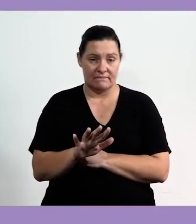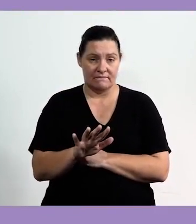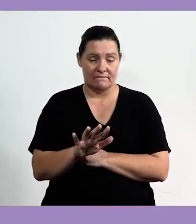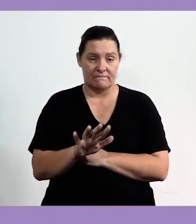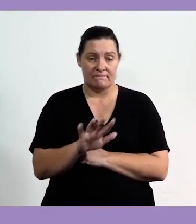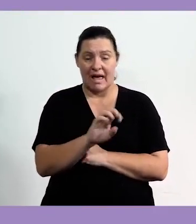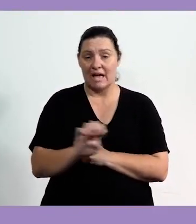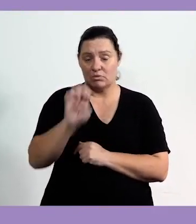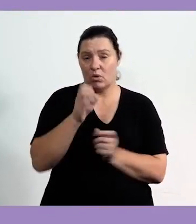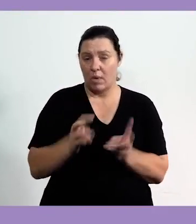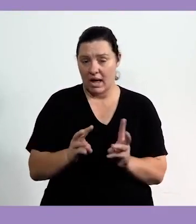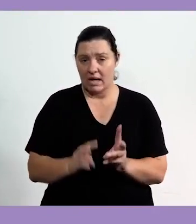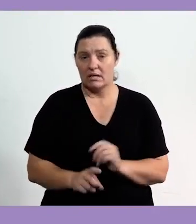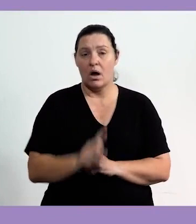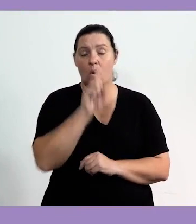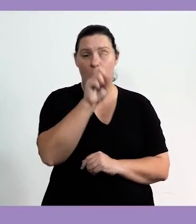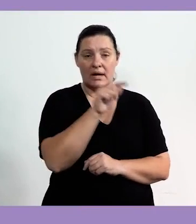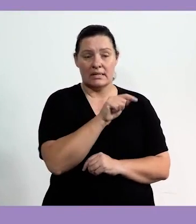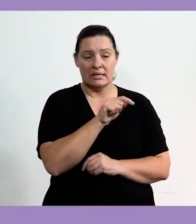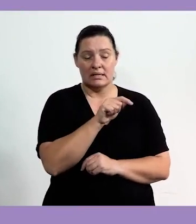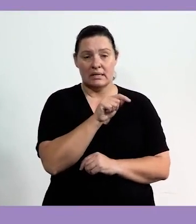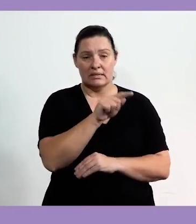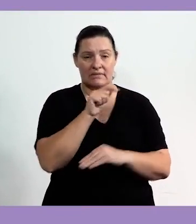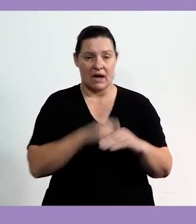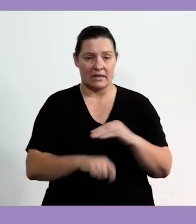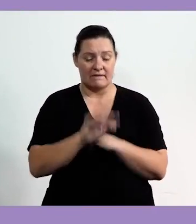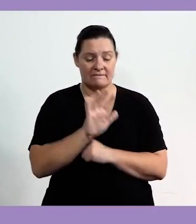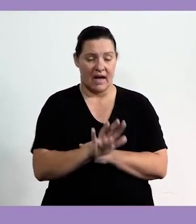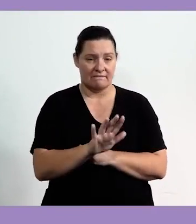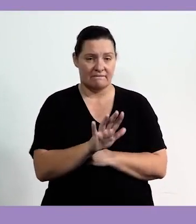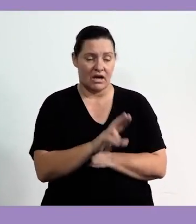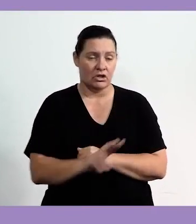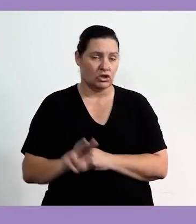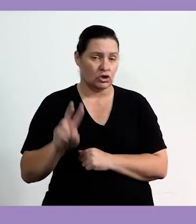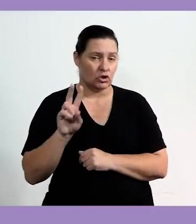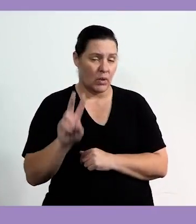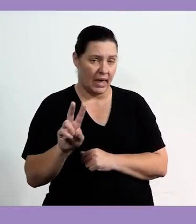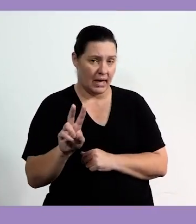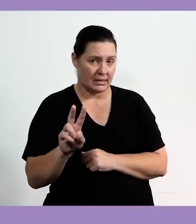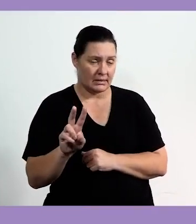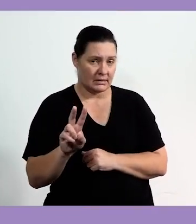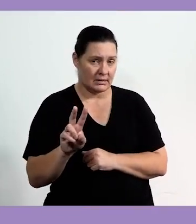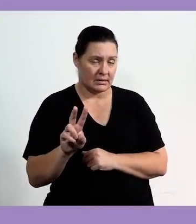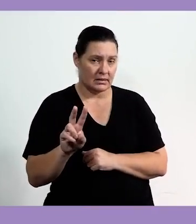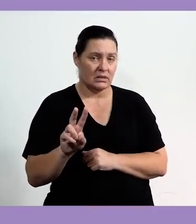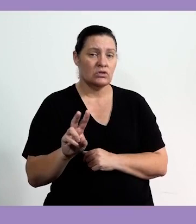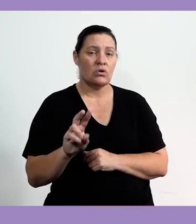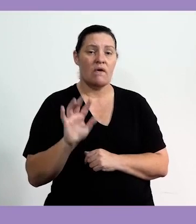an exponential form, that is 1 divided by 5 squared. And I have